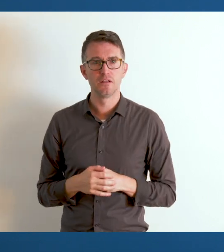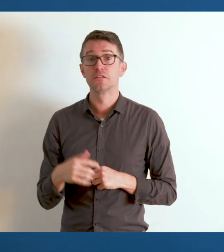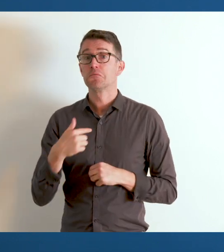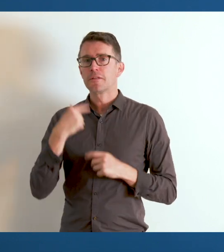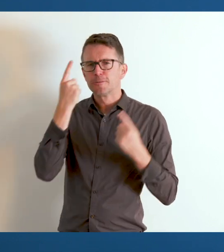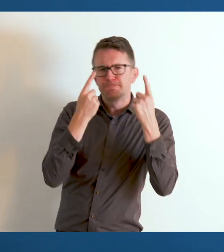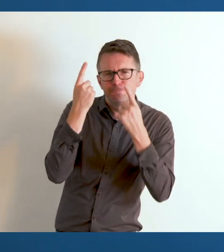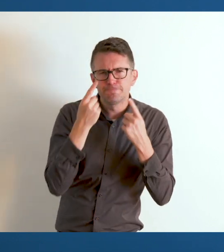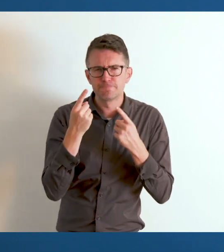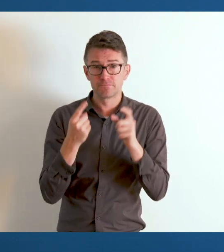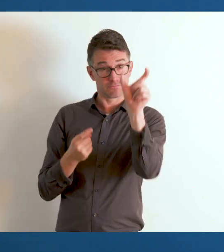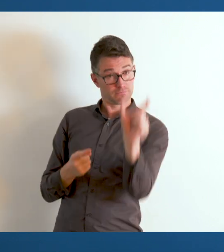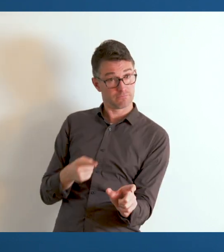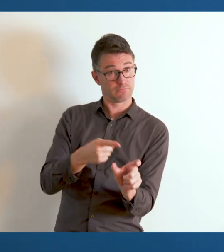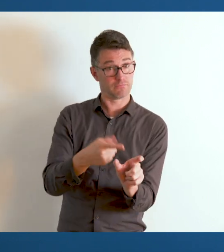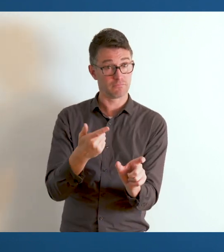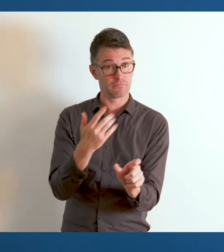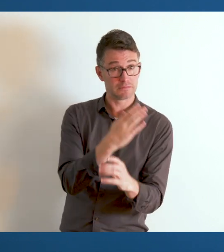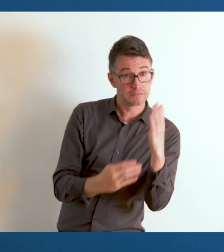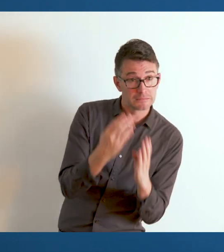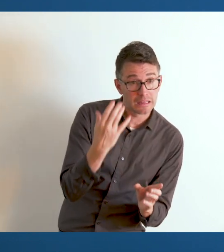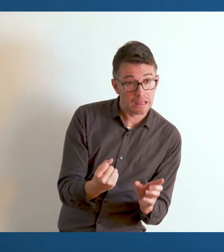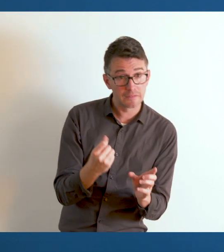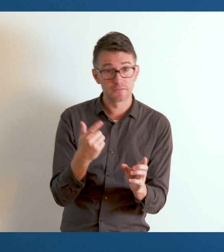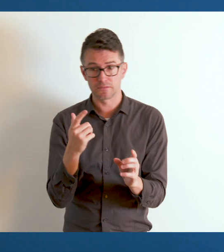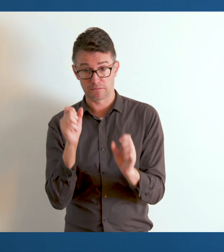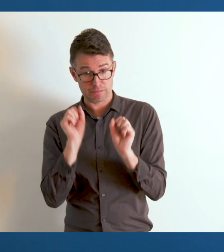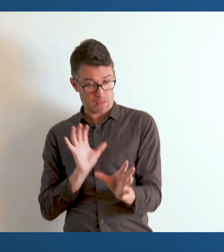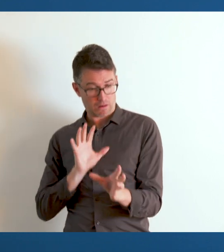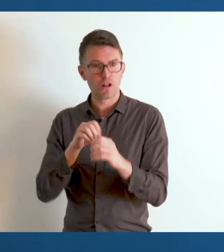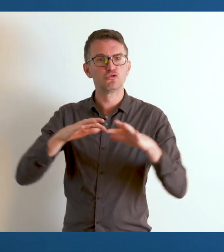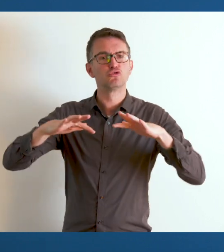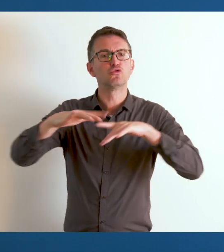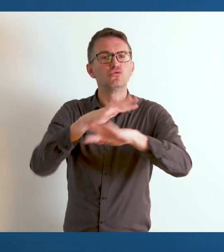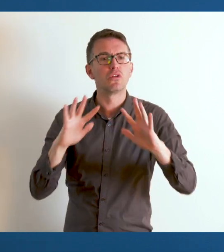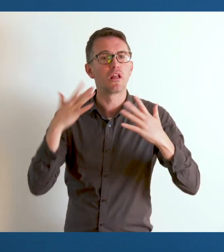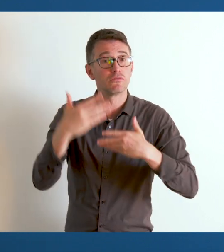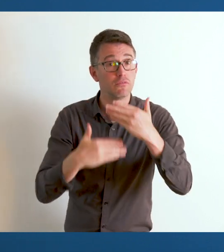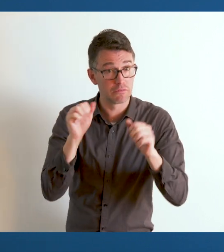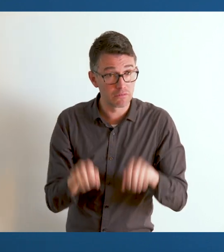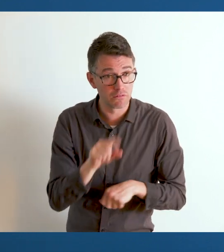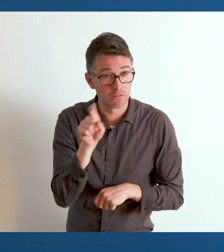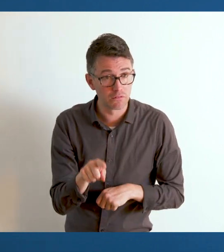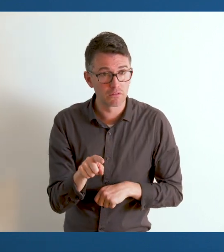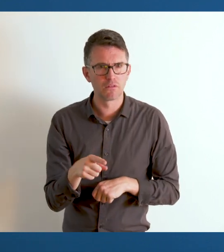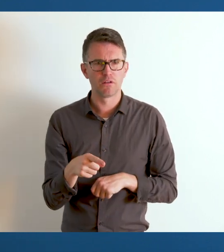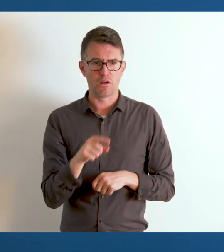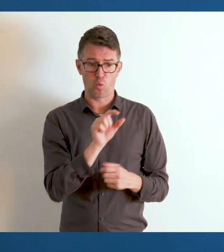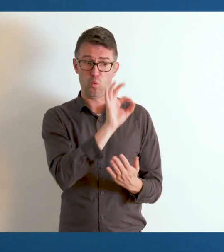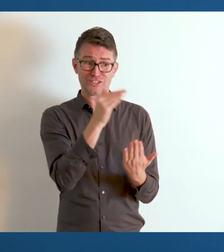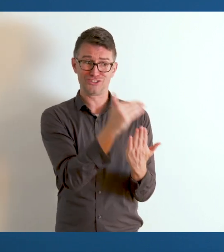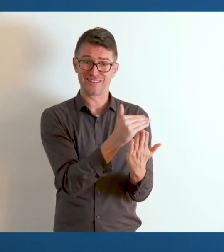with disabilities have achieved social inclusion. Now, those questions don't include information on employment or education